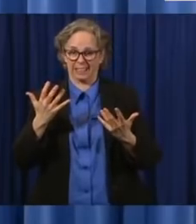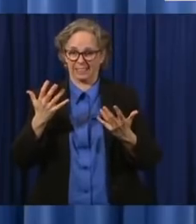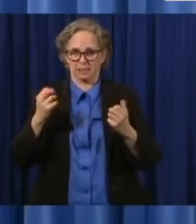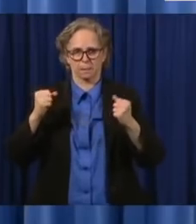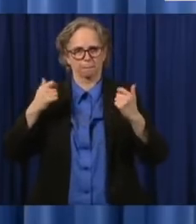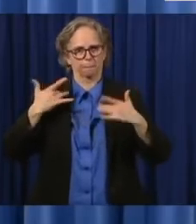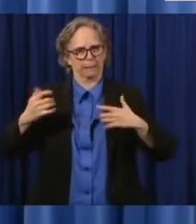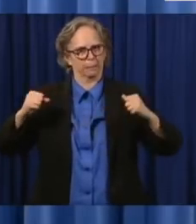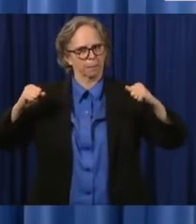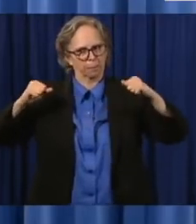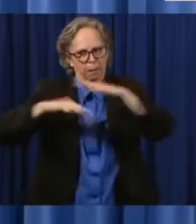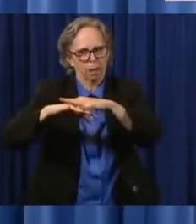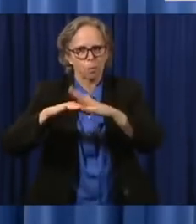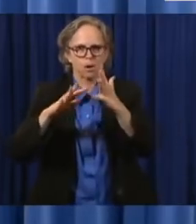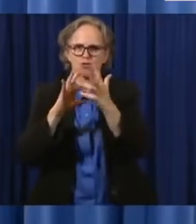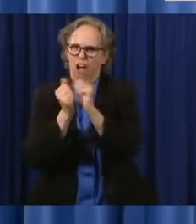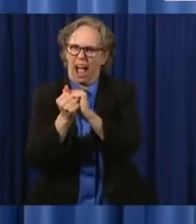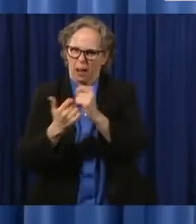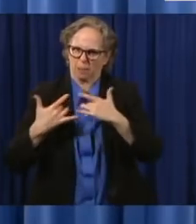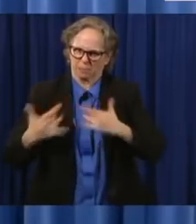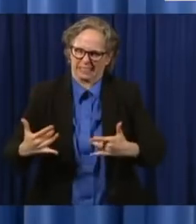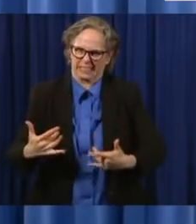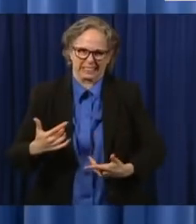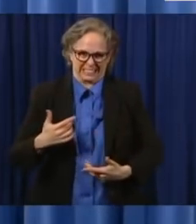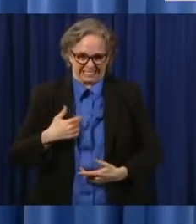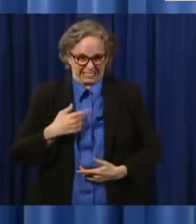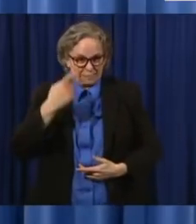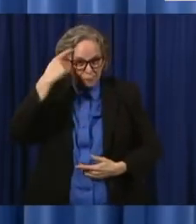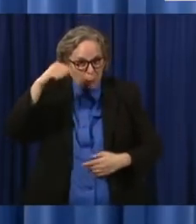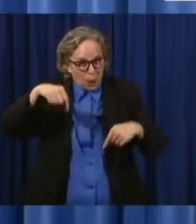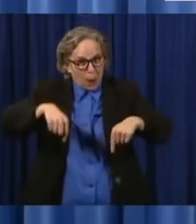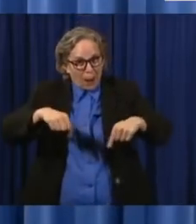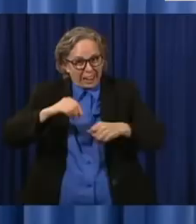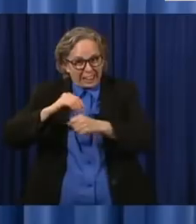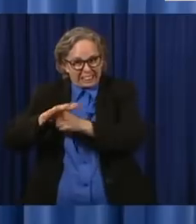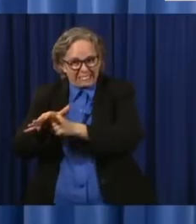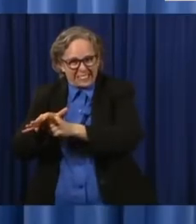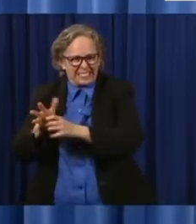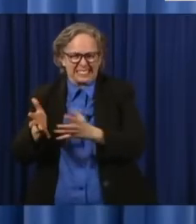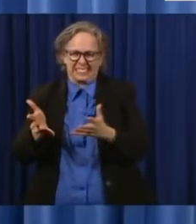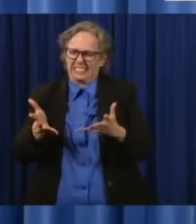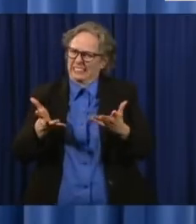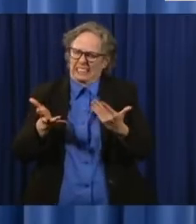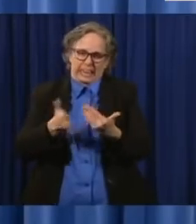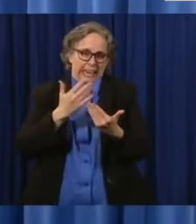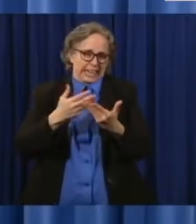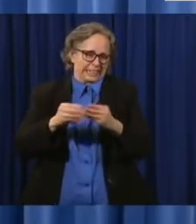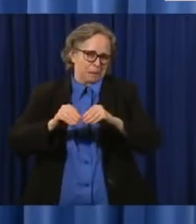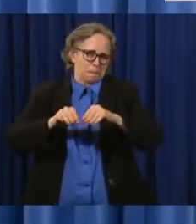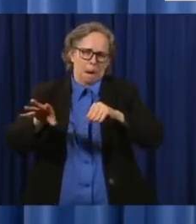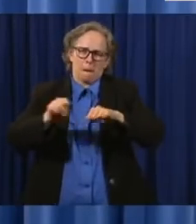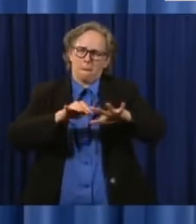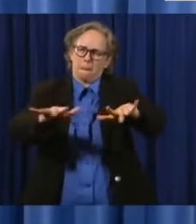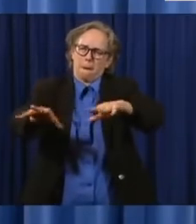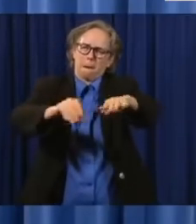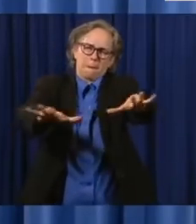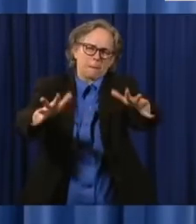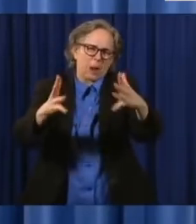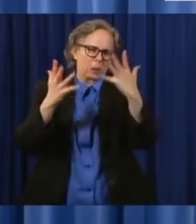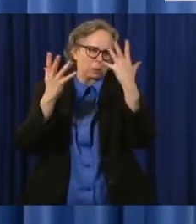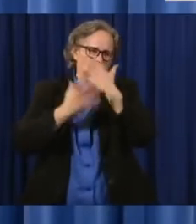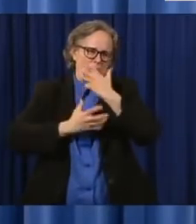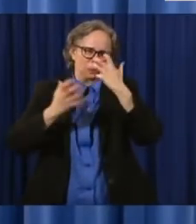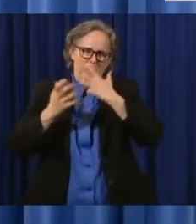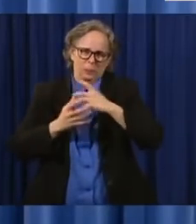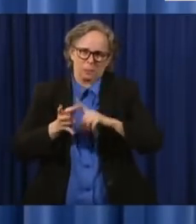we worry, deeply worry about the spread that would come about. And there's no indication that we're not going